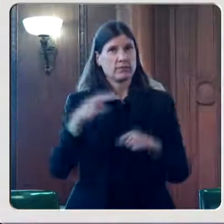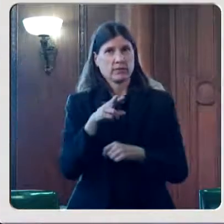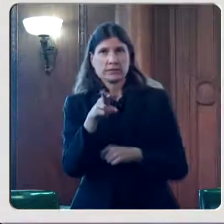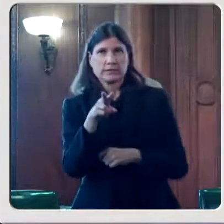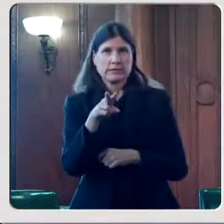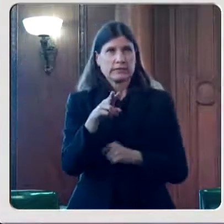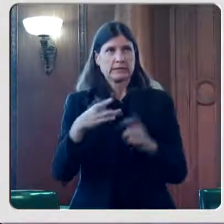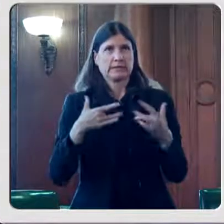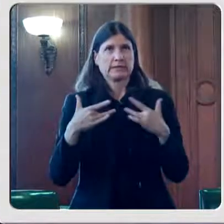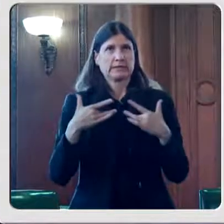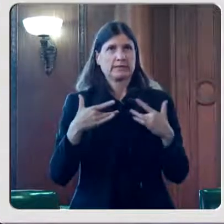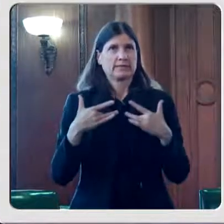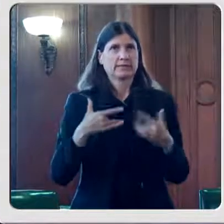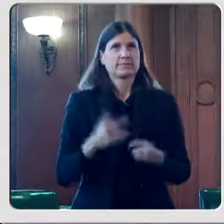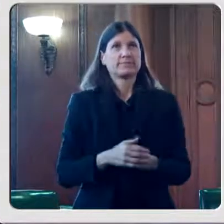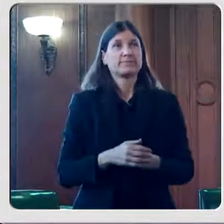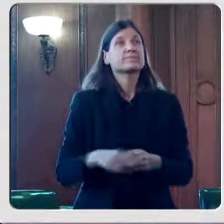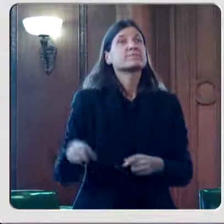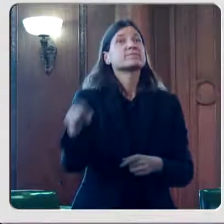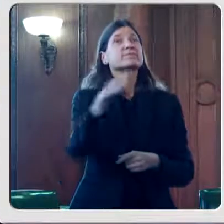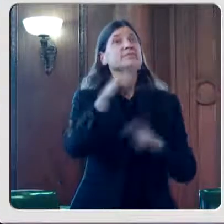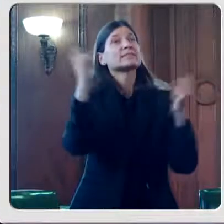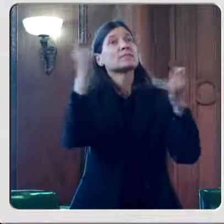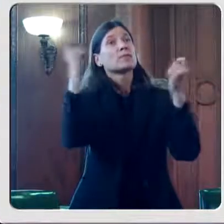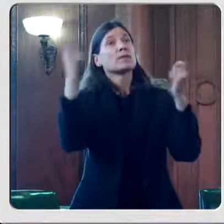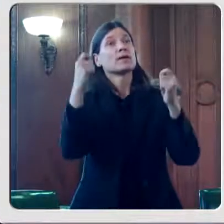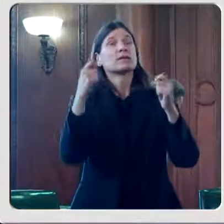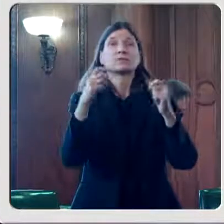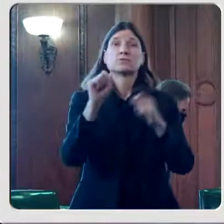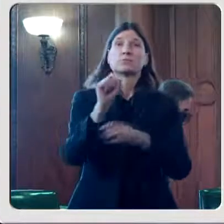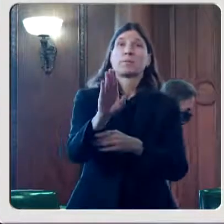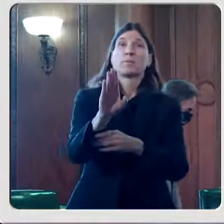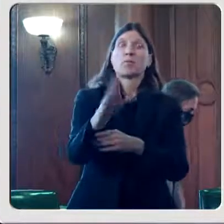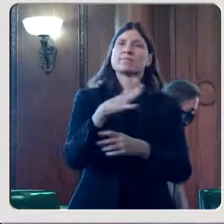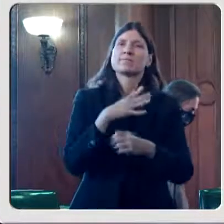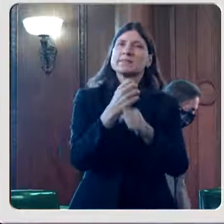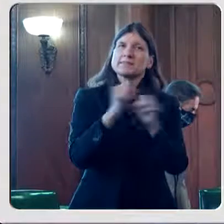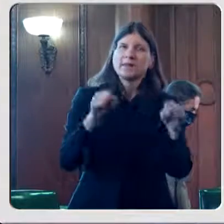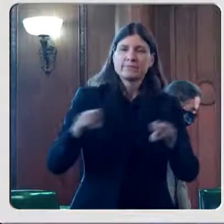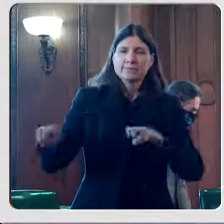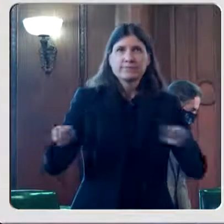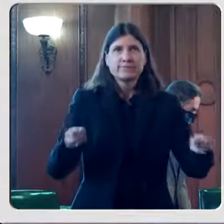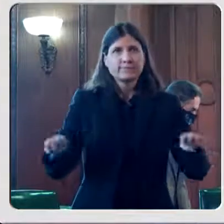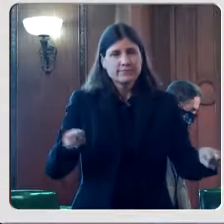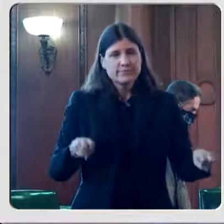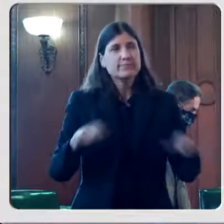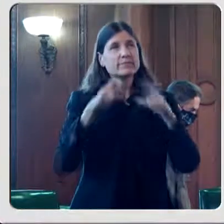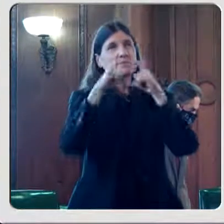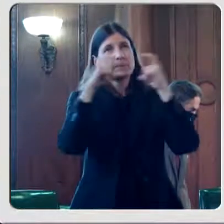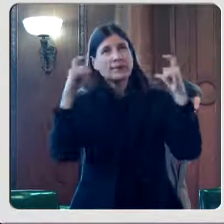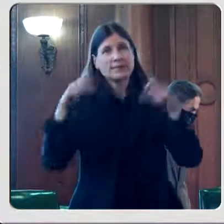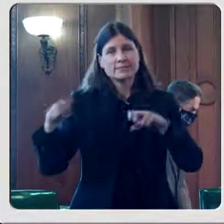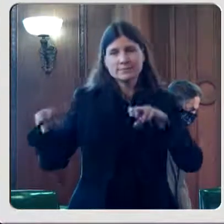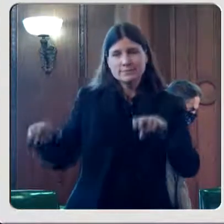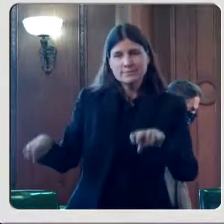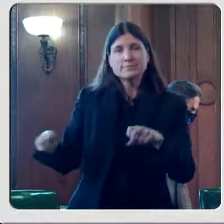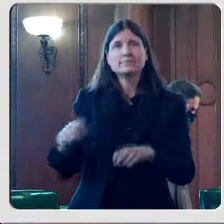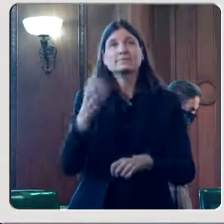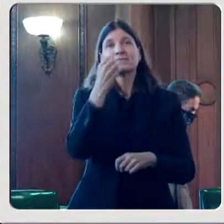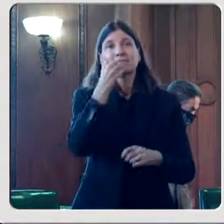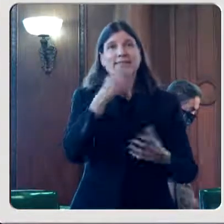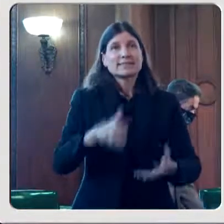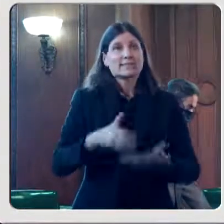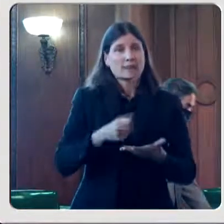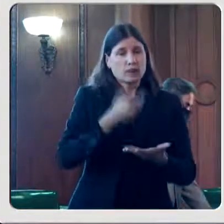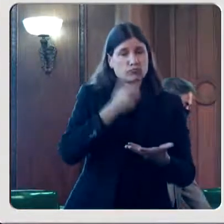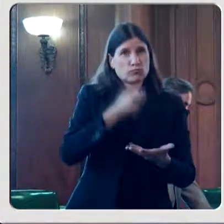in a safer way. We do that, of course, with masks, with keeping distance, and with not sharing indoor